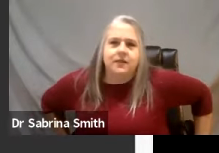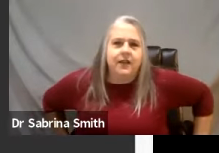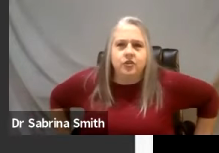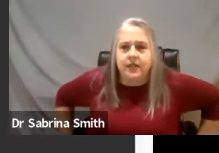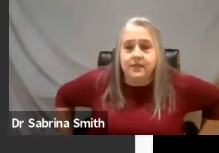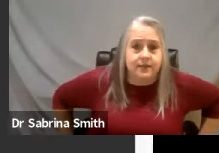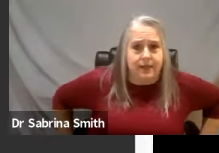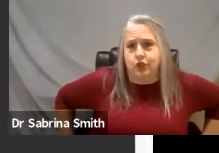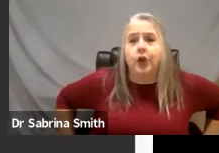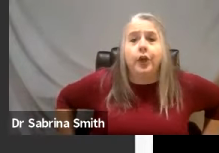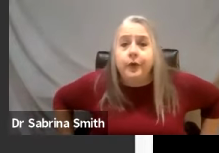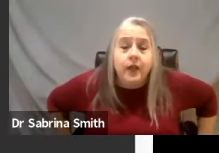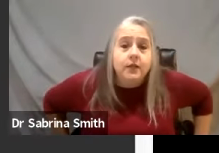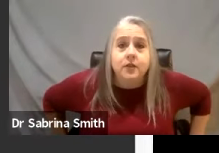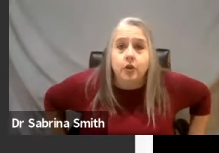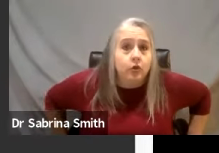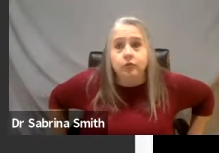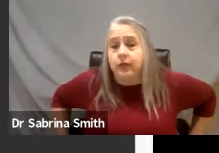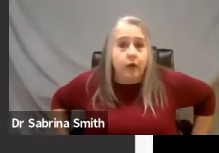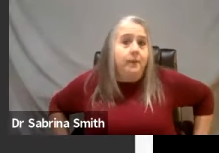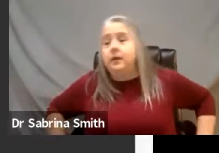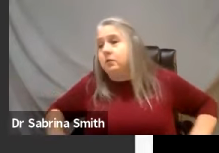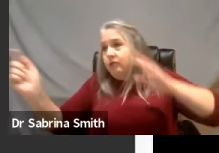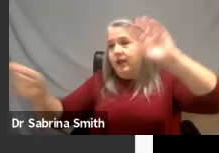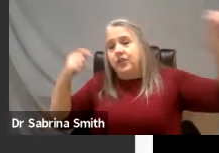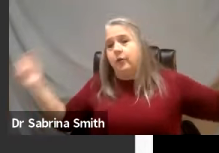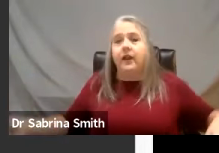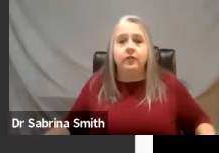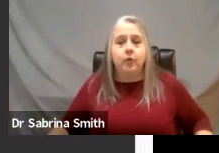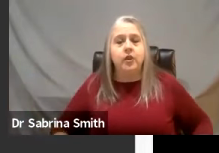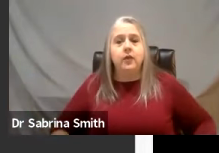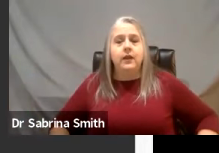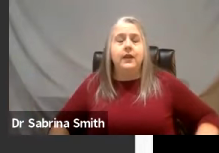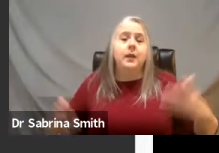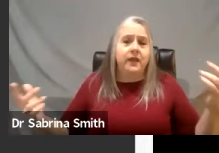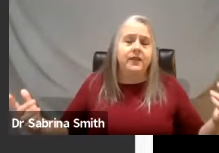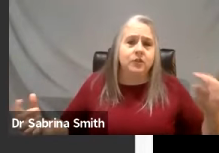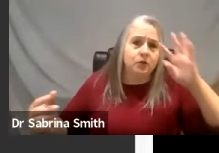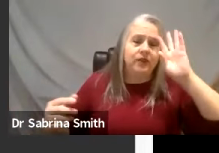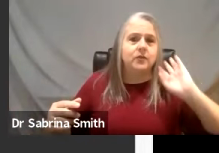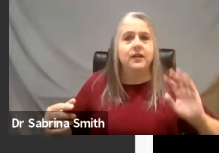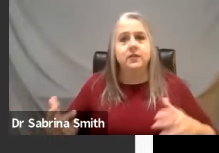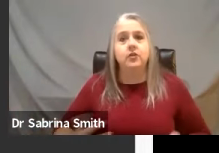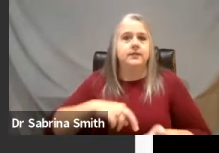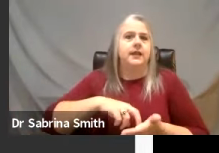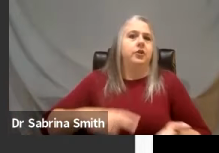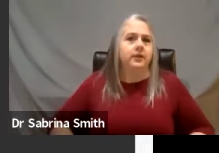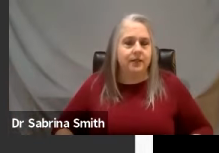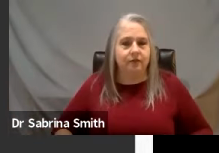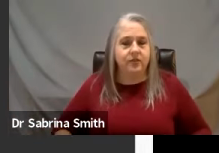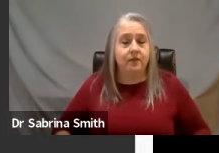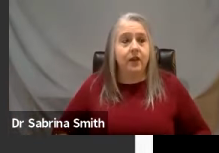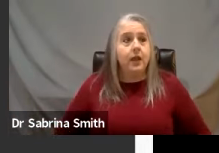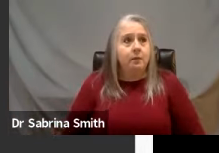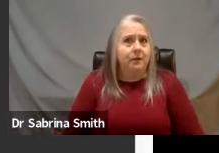think it's the national test, it's like start, go. So they don't come in and move everything around for you. EIPA, they still move things around. So you could stand or you could